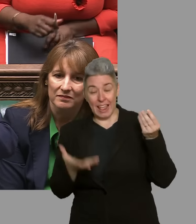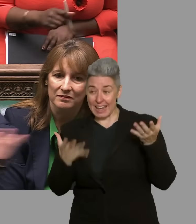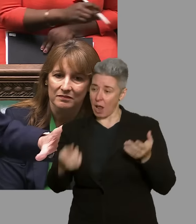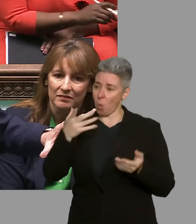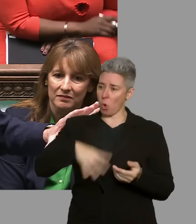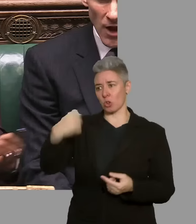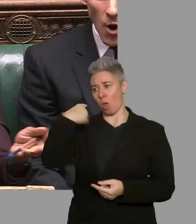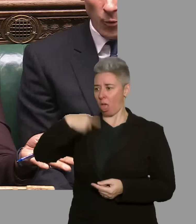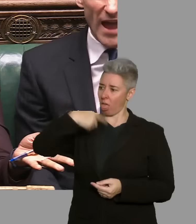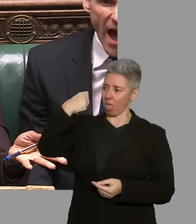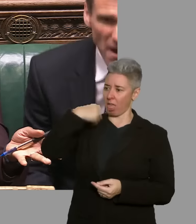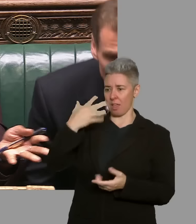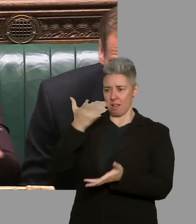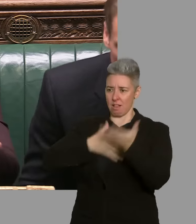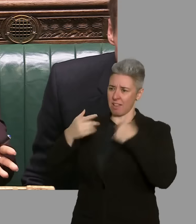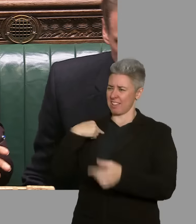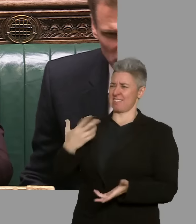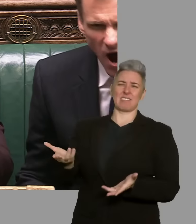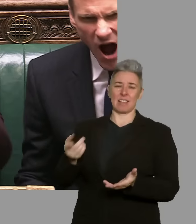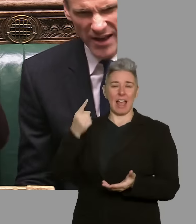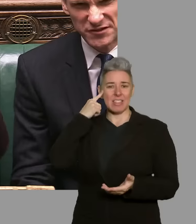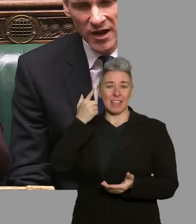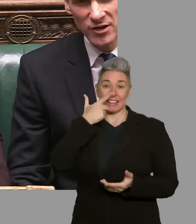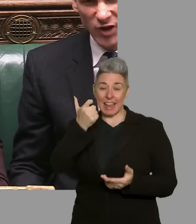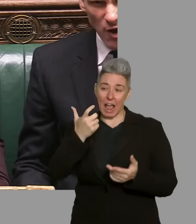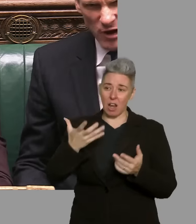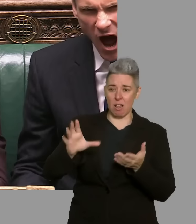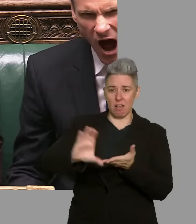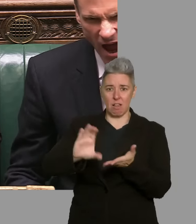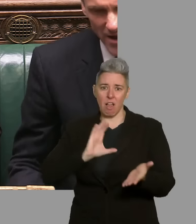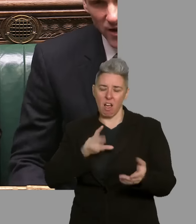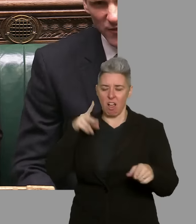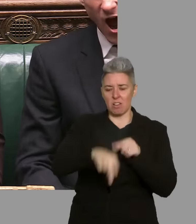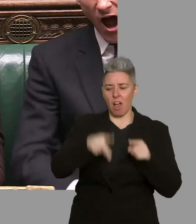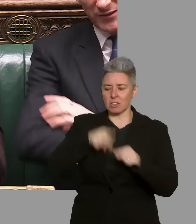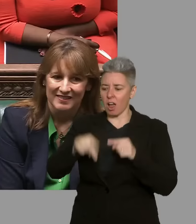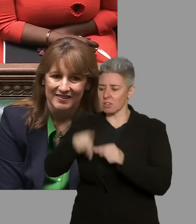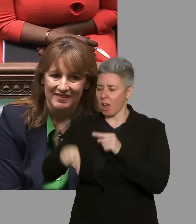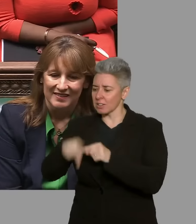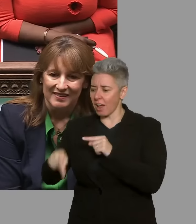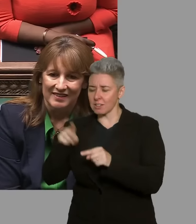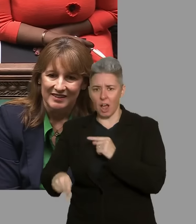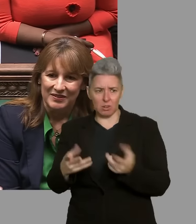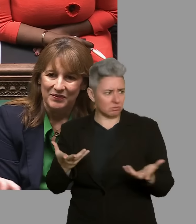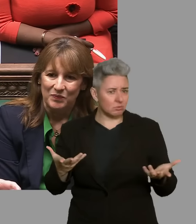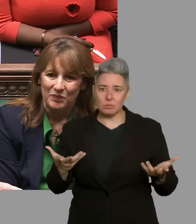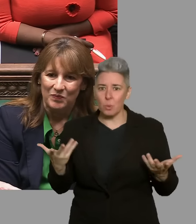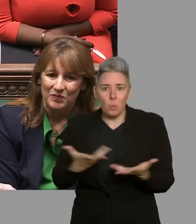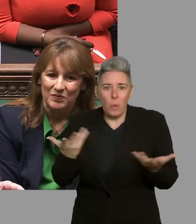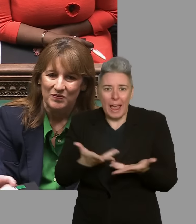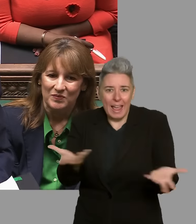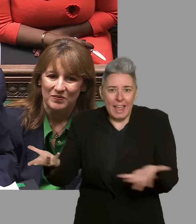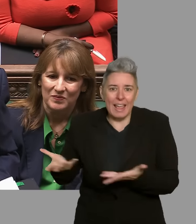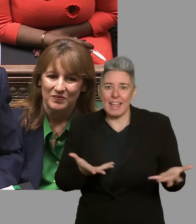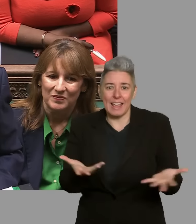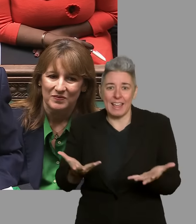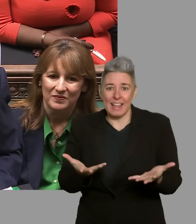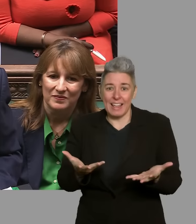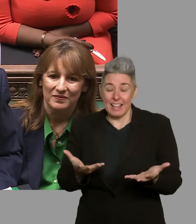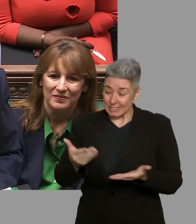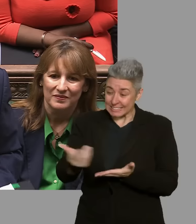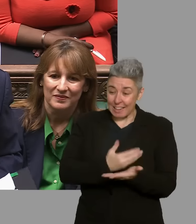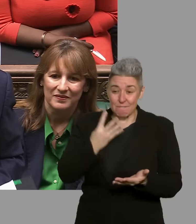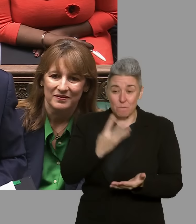saying where they're going to come from. No wonder that's called flimsy. Meanwhile, we're rebuilding the country. Wages